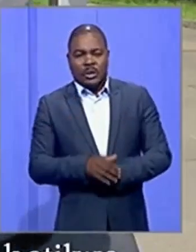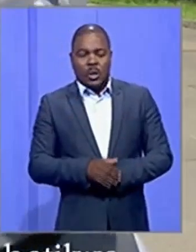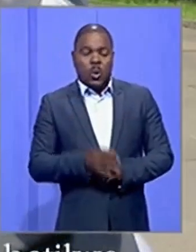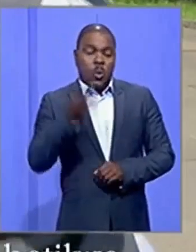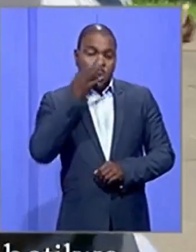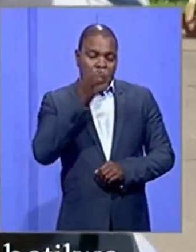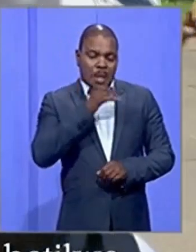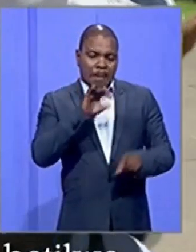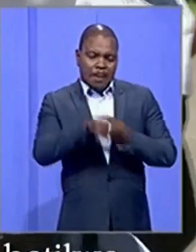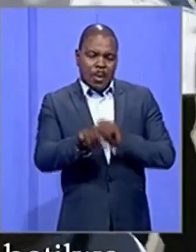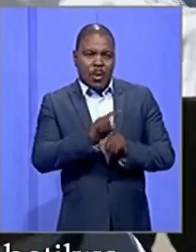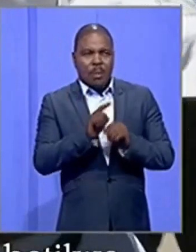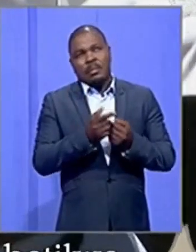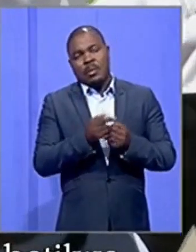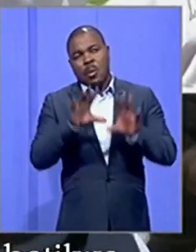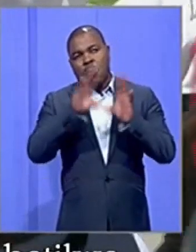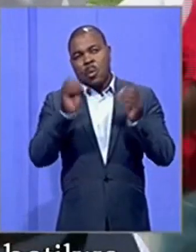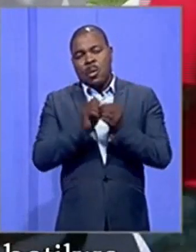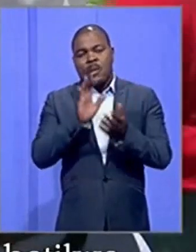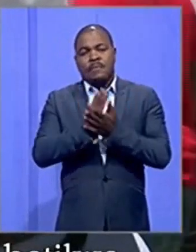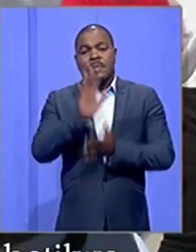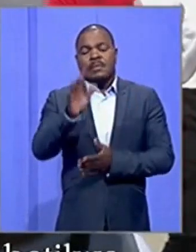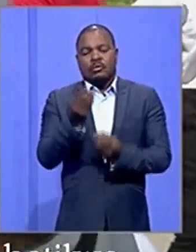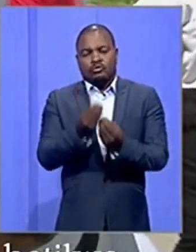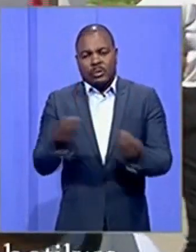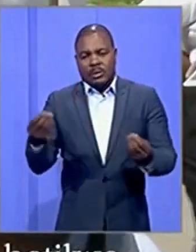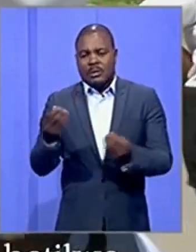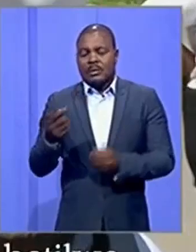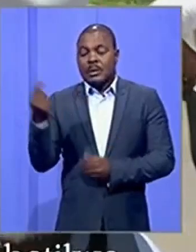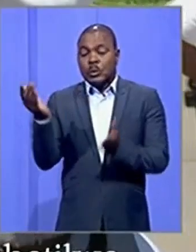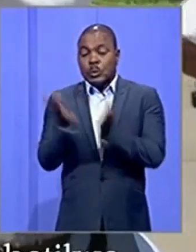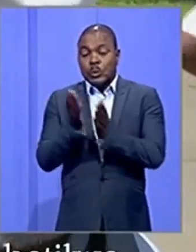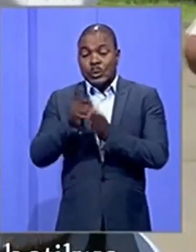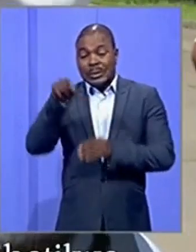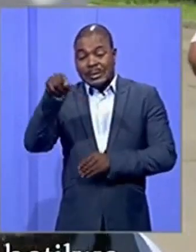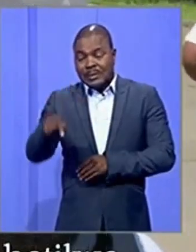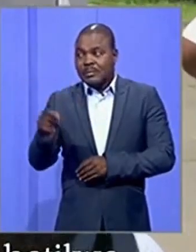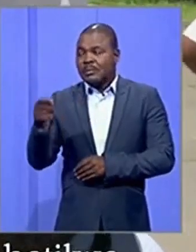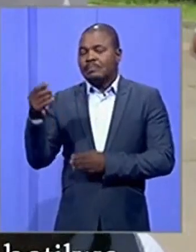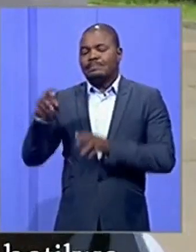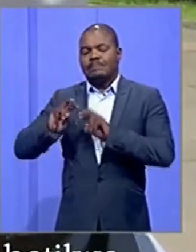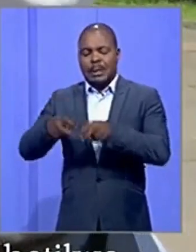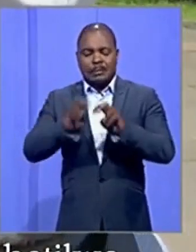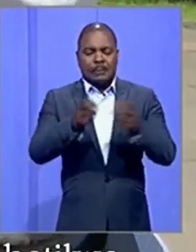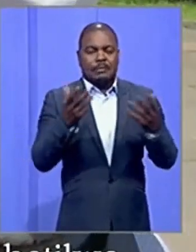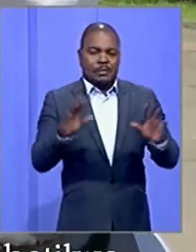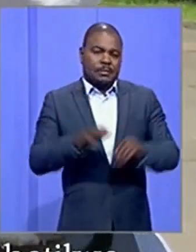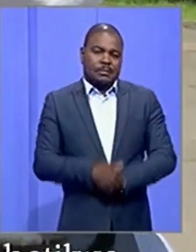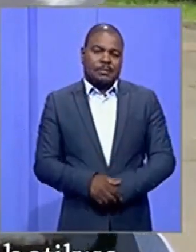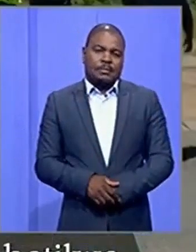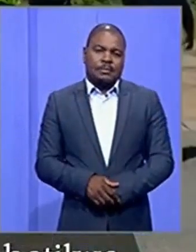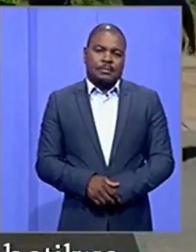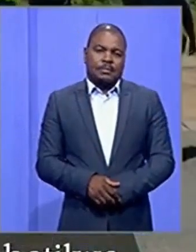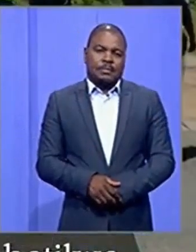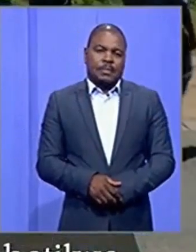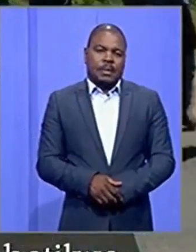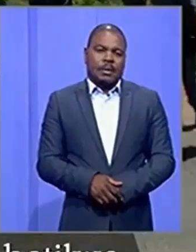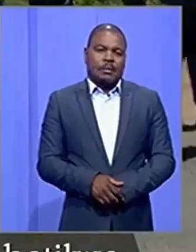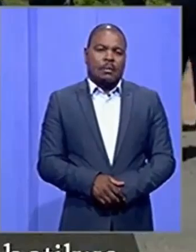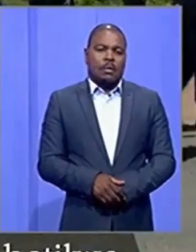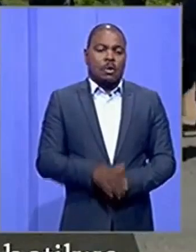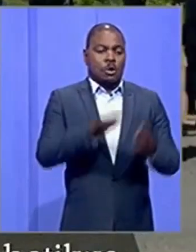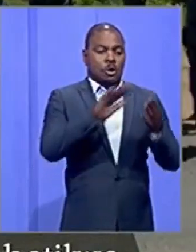hore ke banana ba 15 ba ileng ba betwa sekolong se amehang. Up until today. Mokgatlo wa